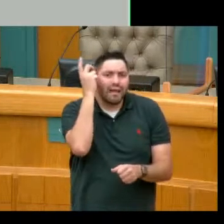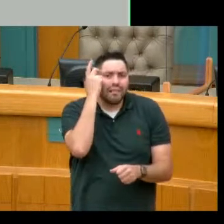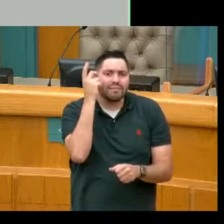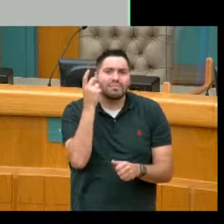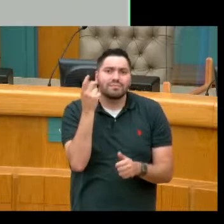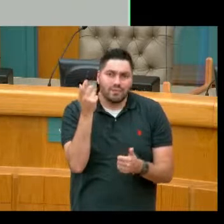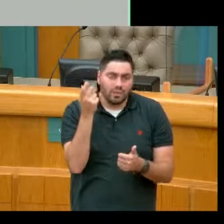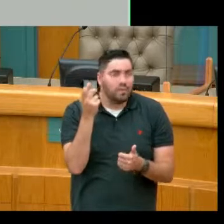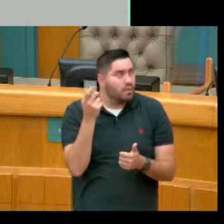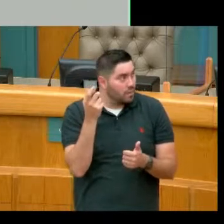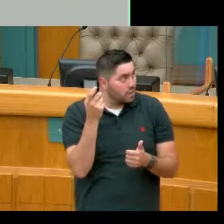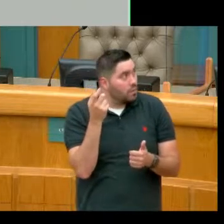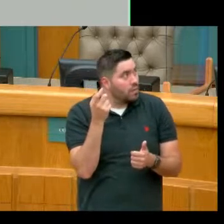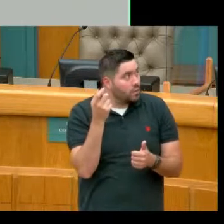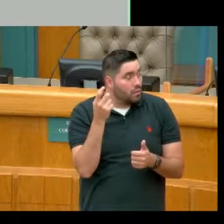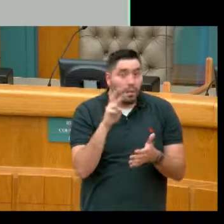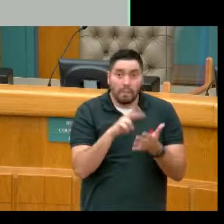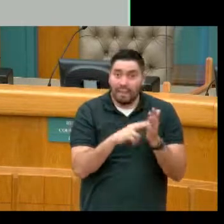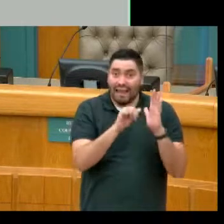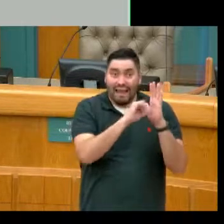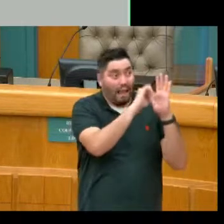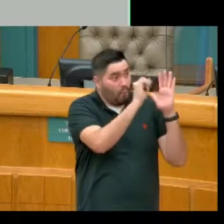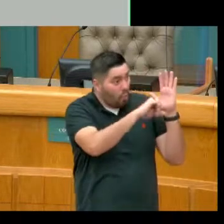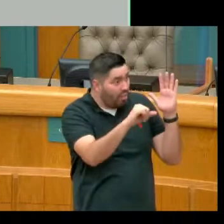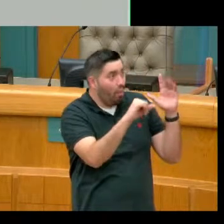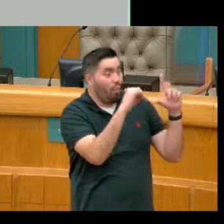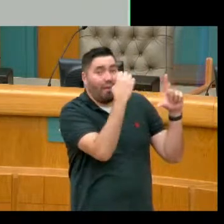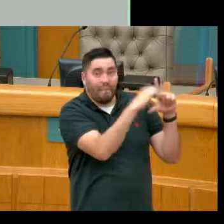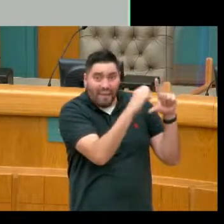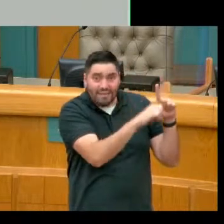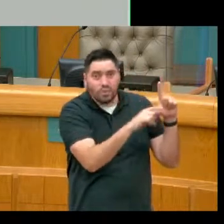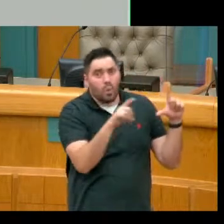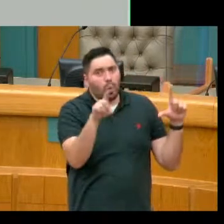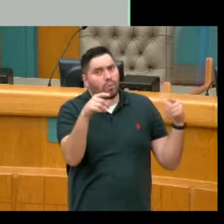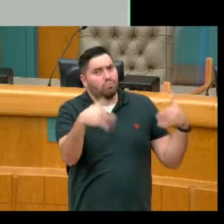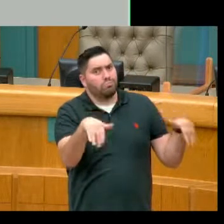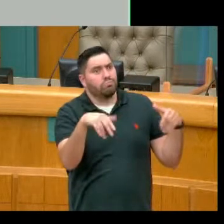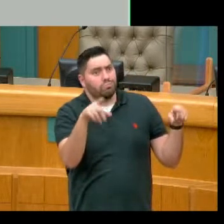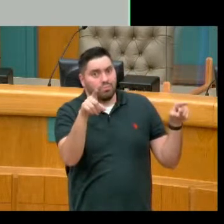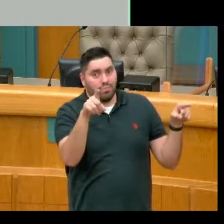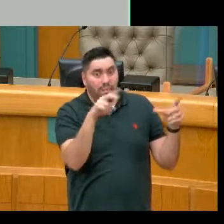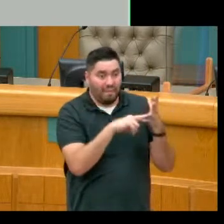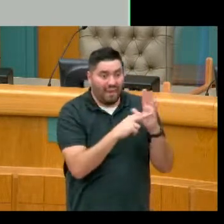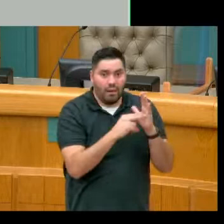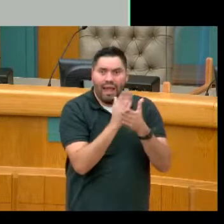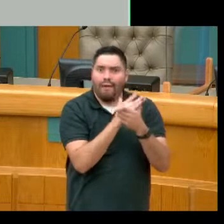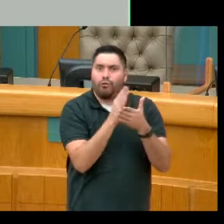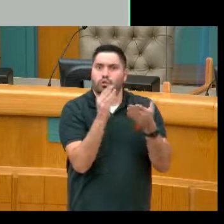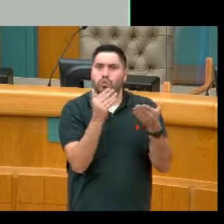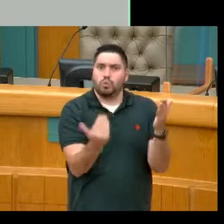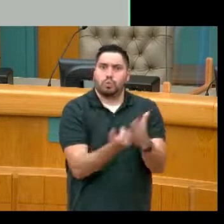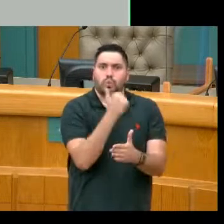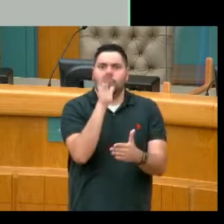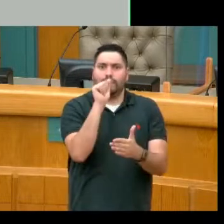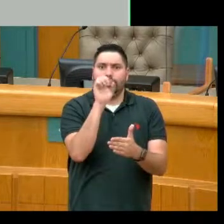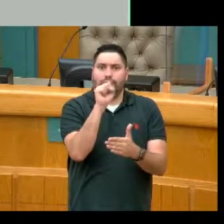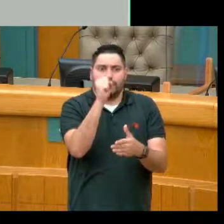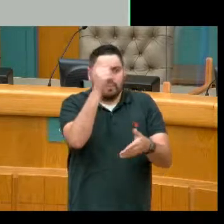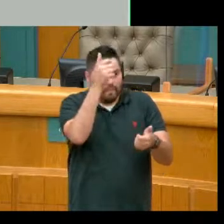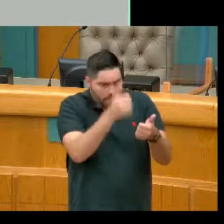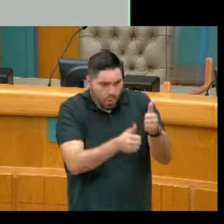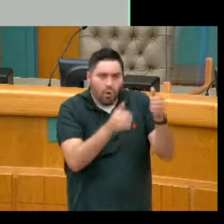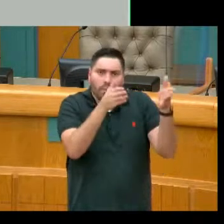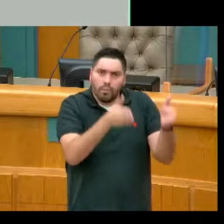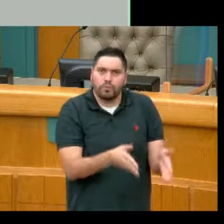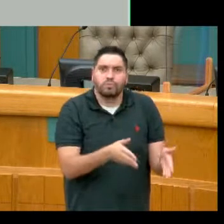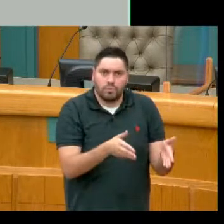curve up. This shape on the graph here is steeper for Dallas now than it was in the past couple weeks. It's been trending upwards.